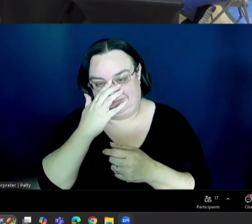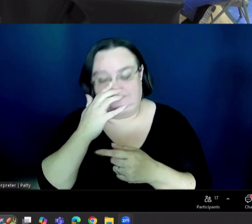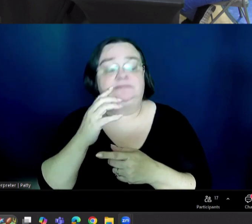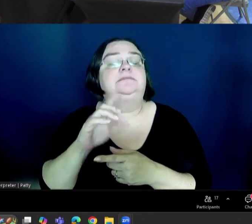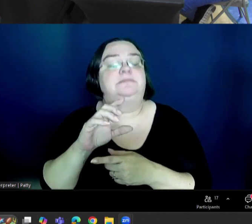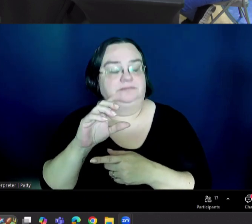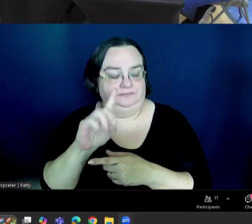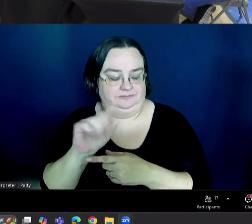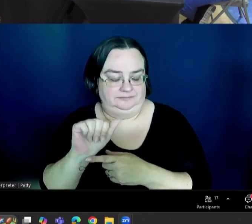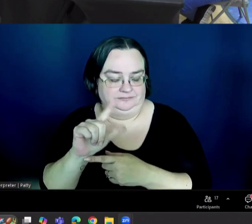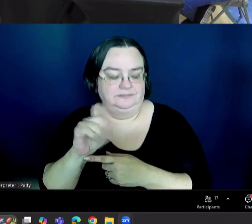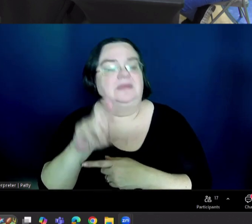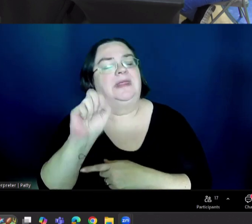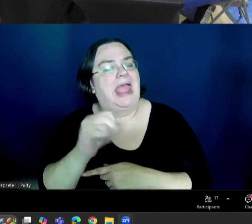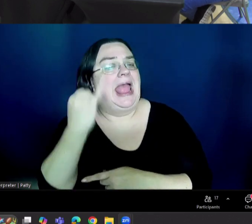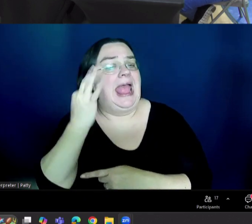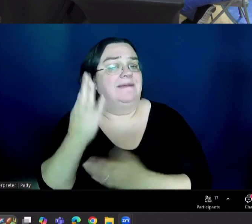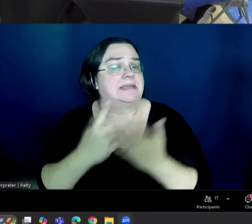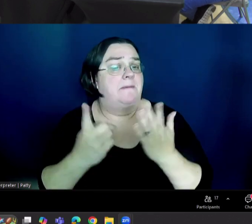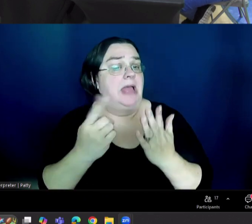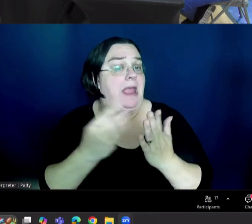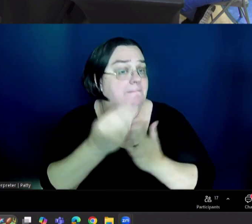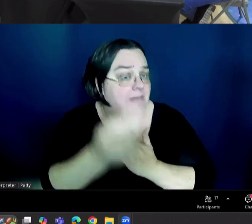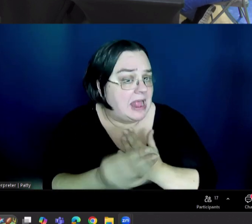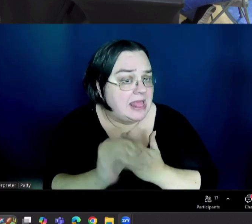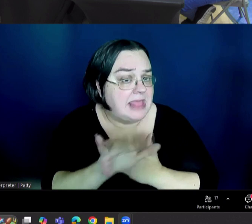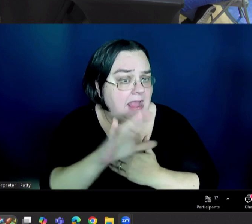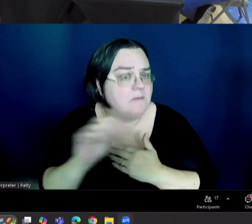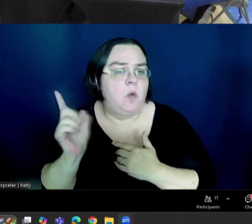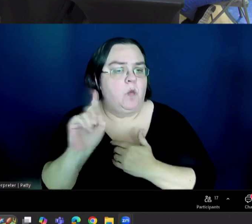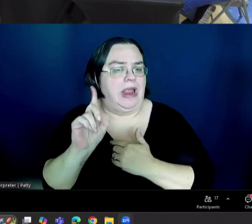if the company is acquired, where does the data end up?